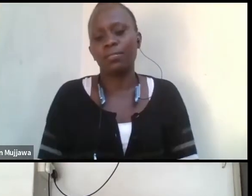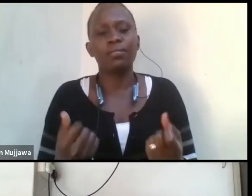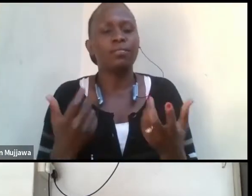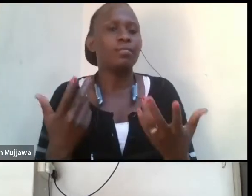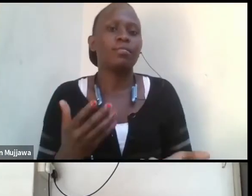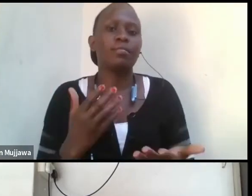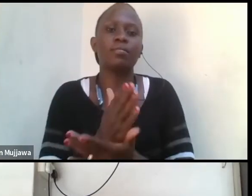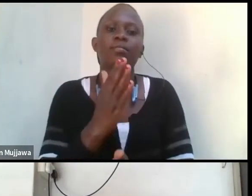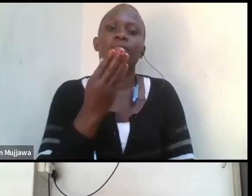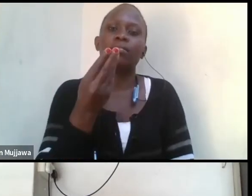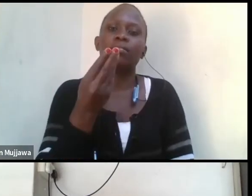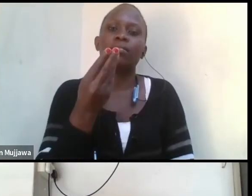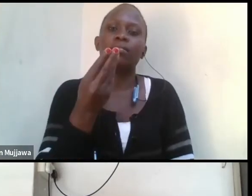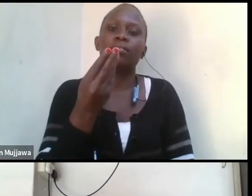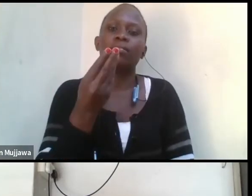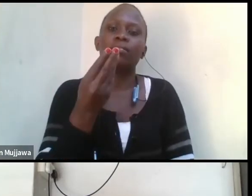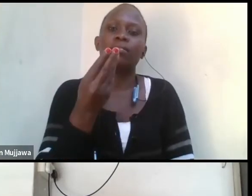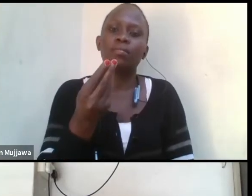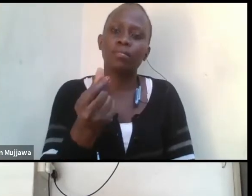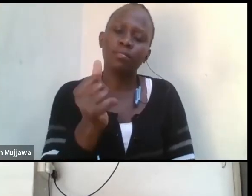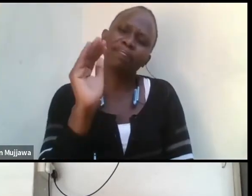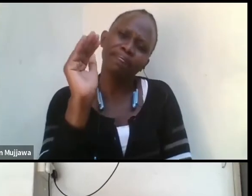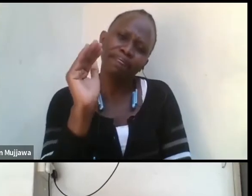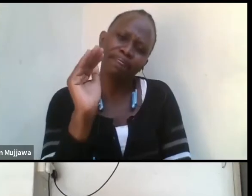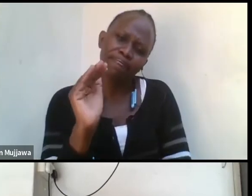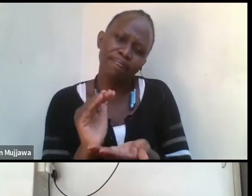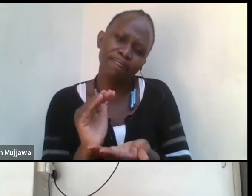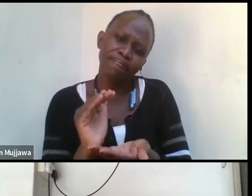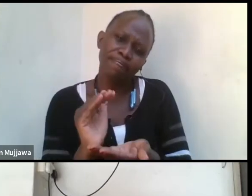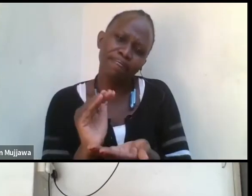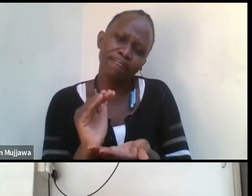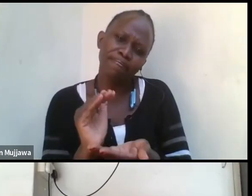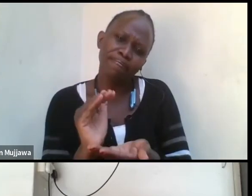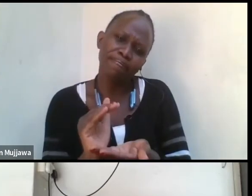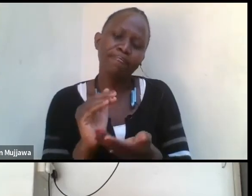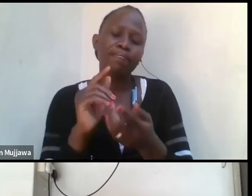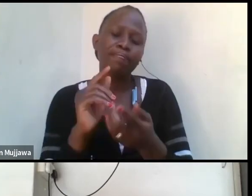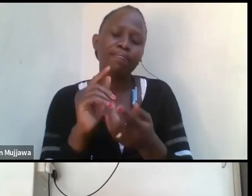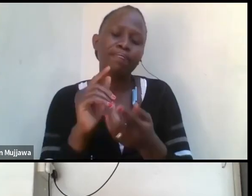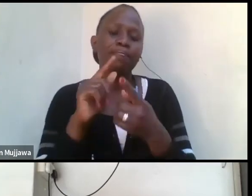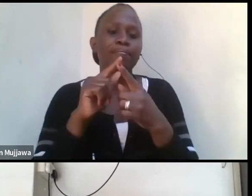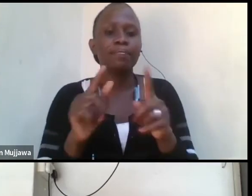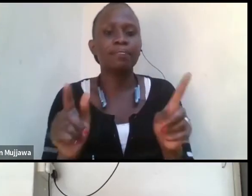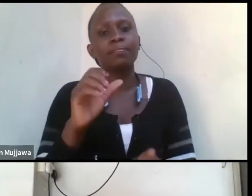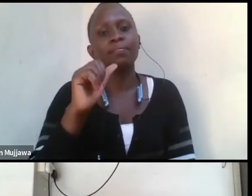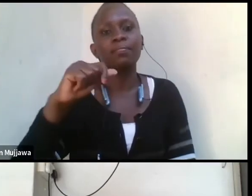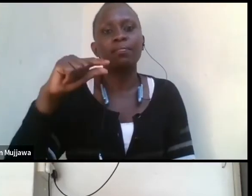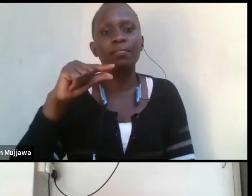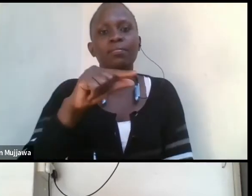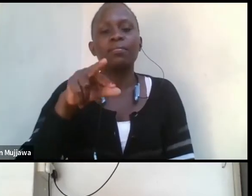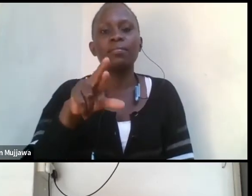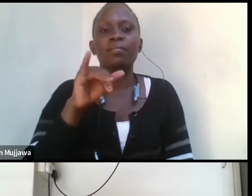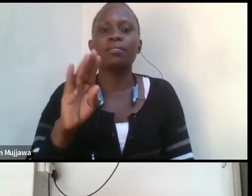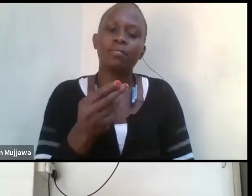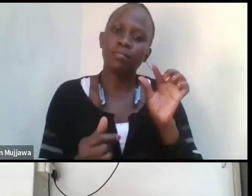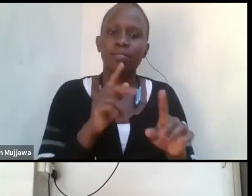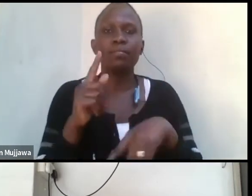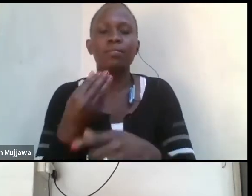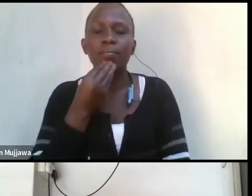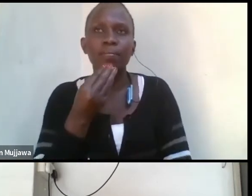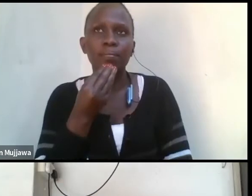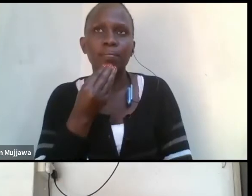but people still eat. They still want to eat. And even when they cannot afford it, they still try.